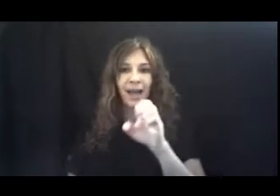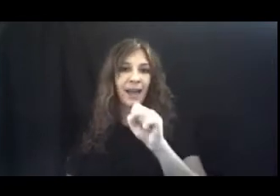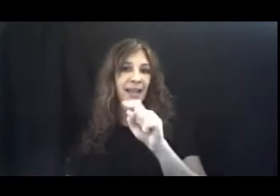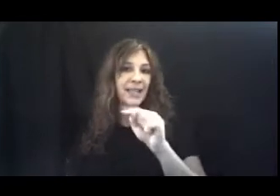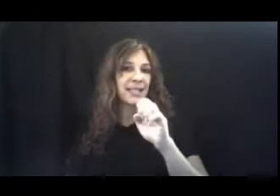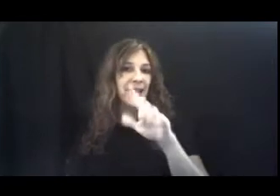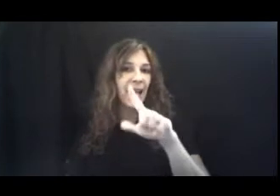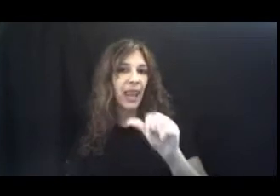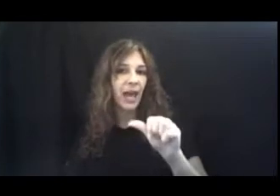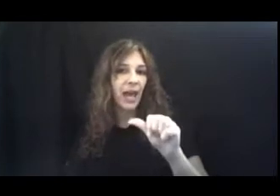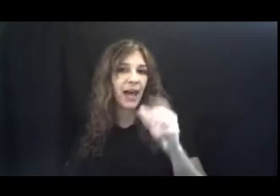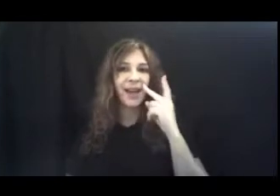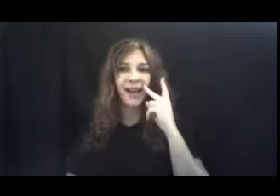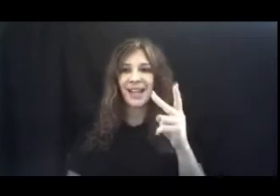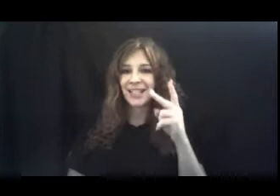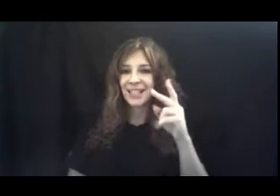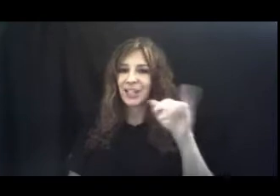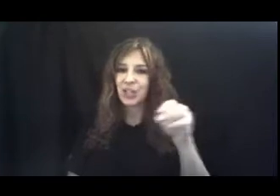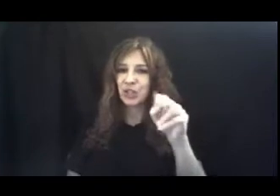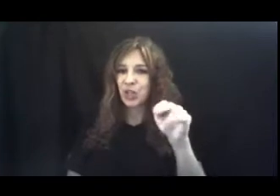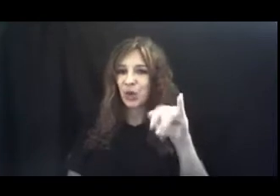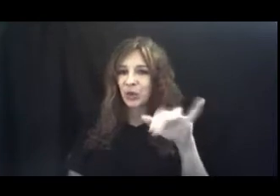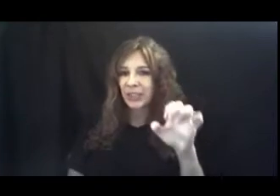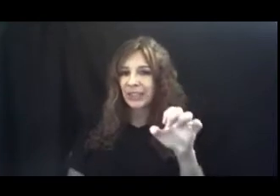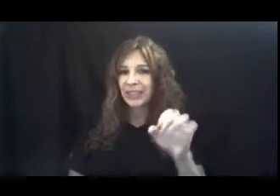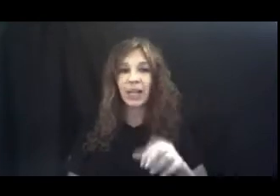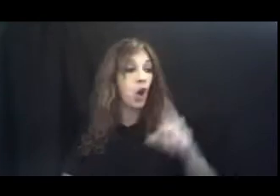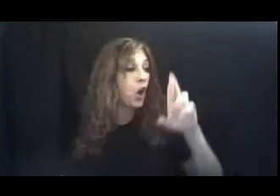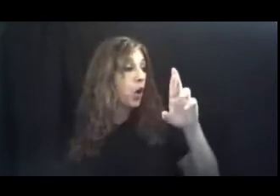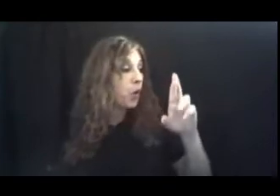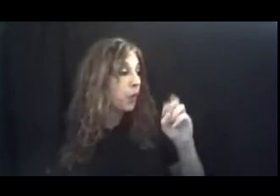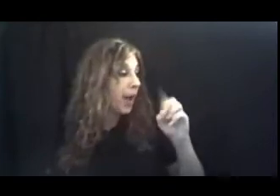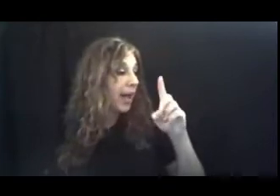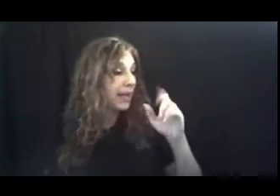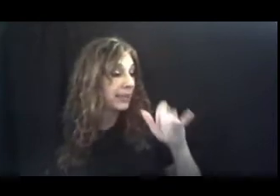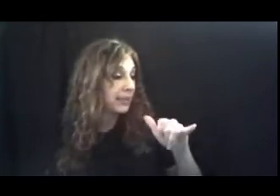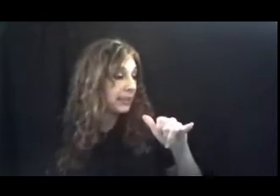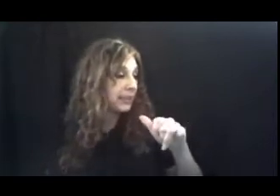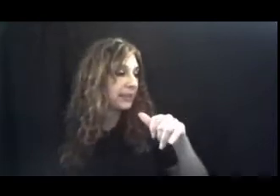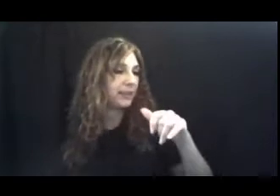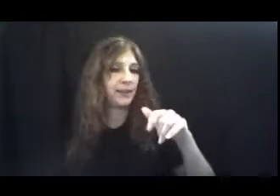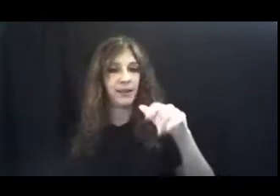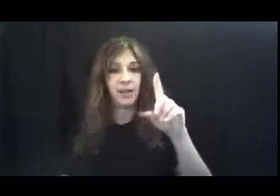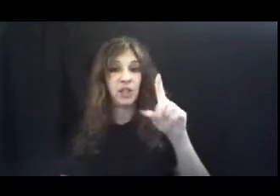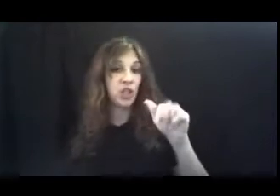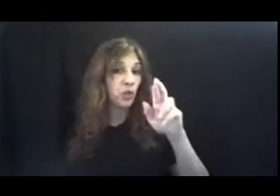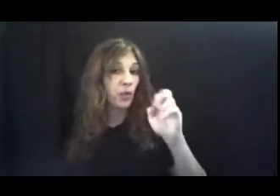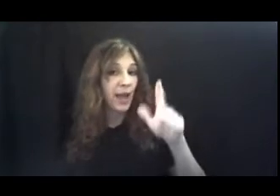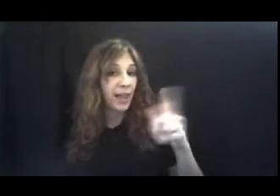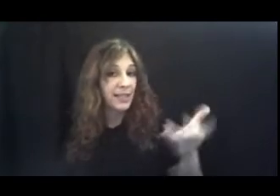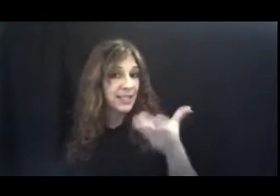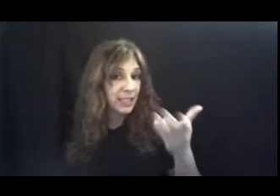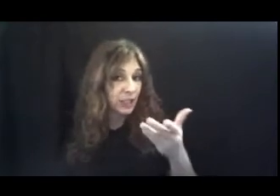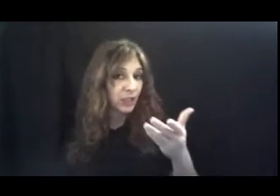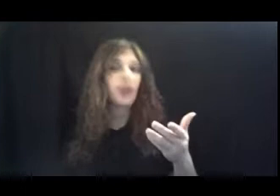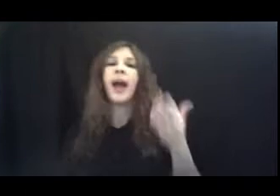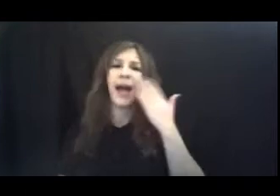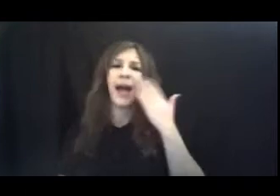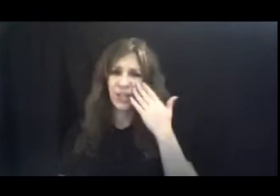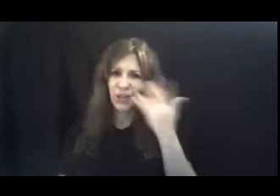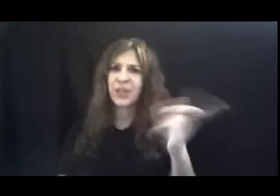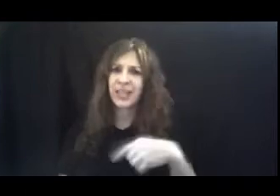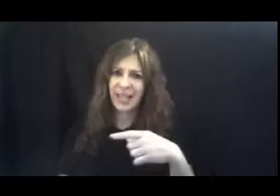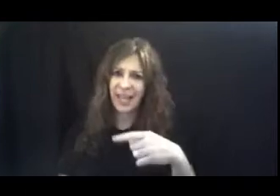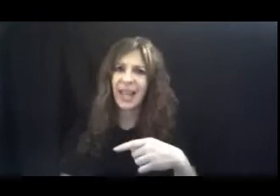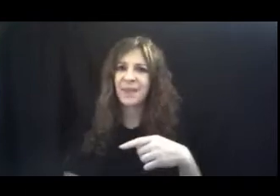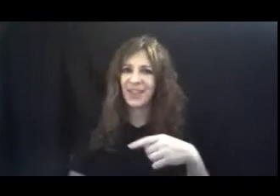who came in as well. So shout out. Brother Rodney Burrell, he's here with me. I don't know who else is here, but he did stop in. Yeah. So shout